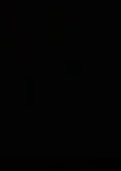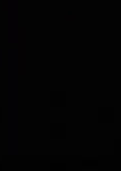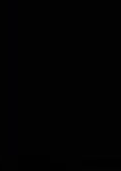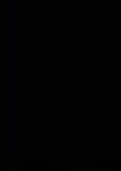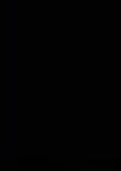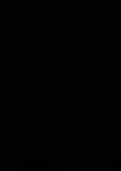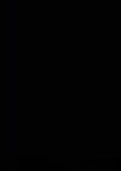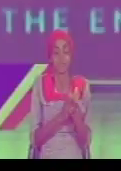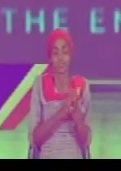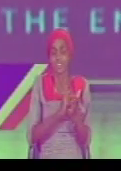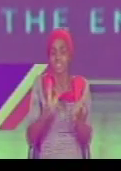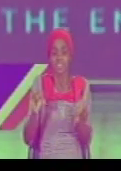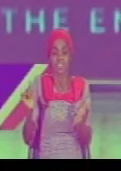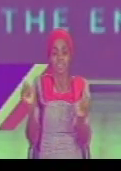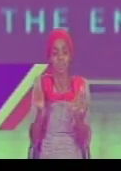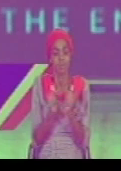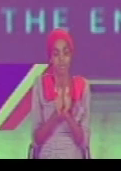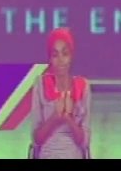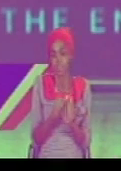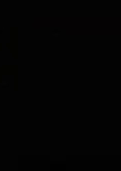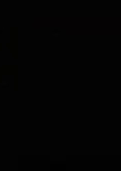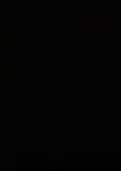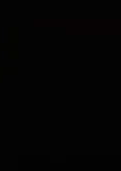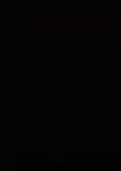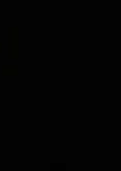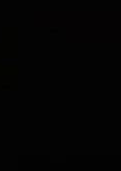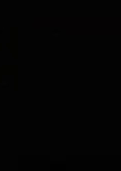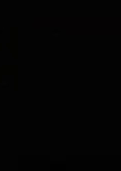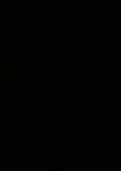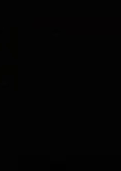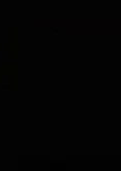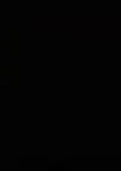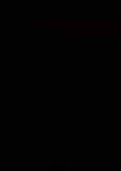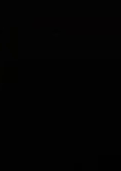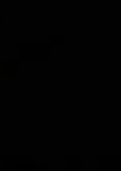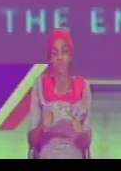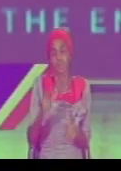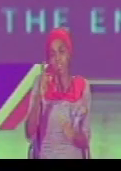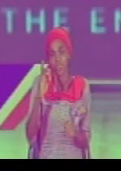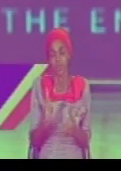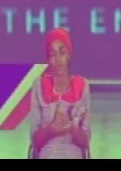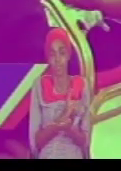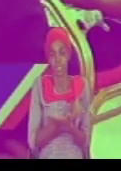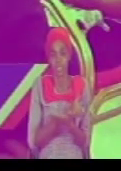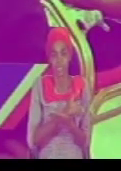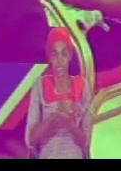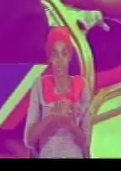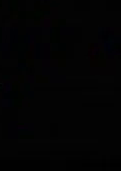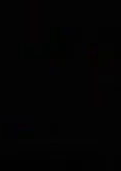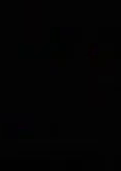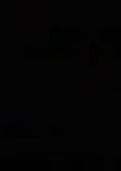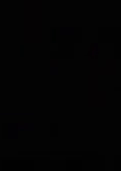with unreproachable godliness. We're looking at 35, we're reading from verse